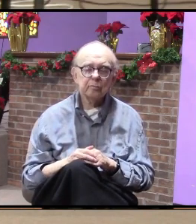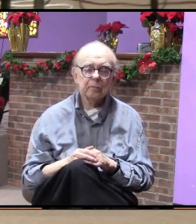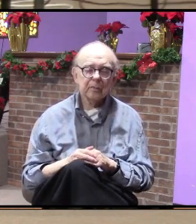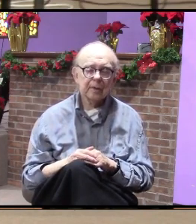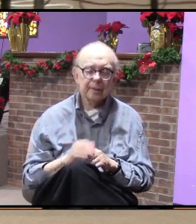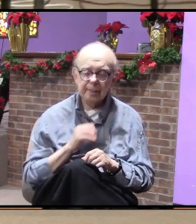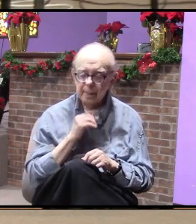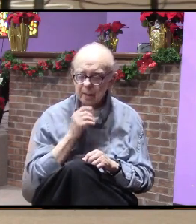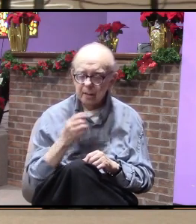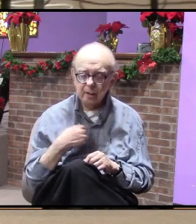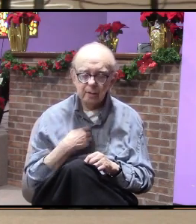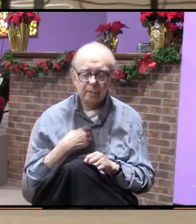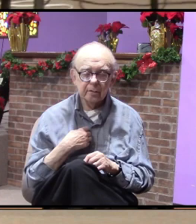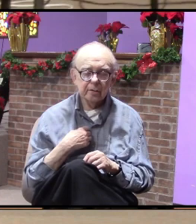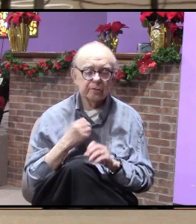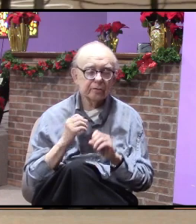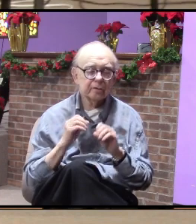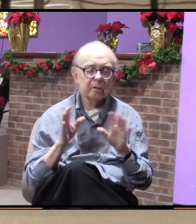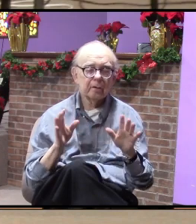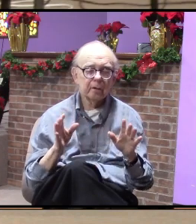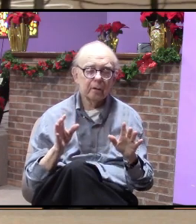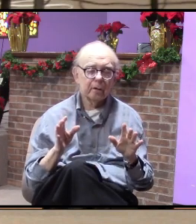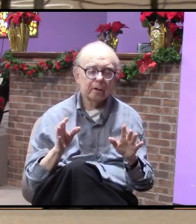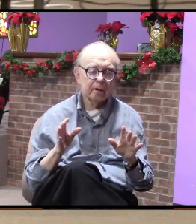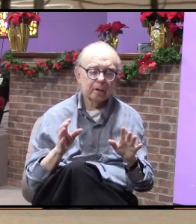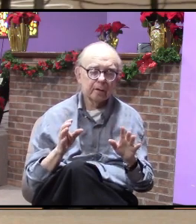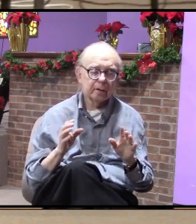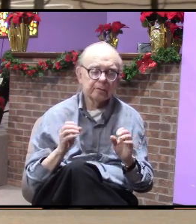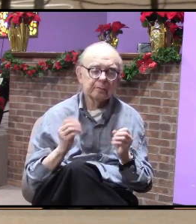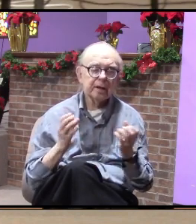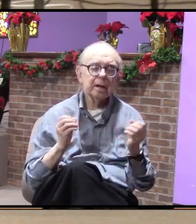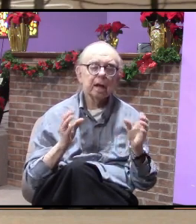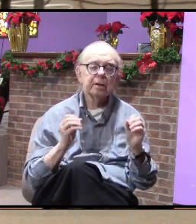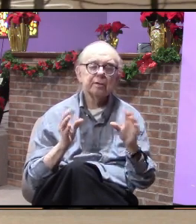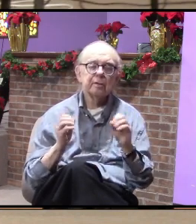It wasn't just a light, it was lights.